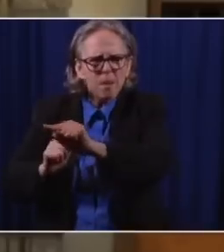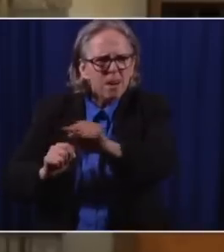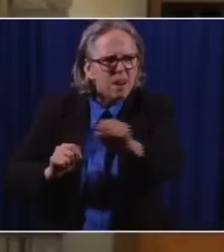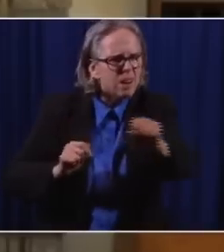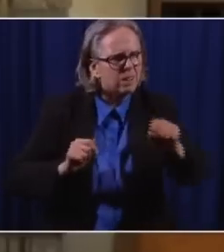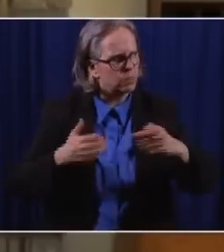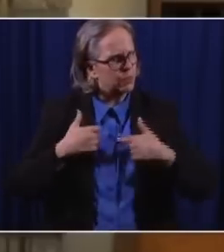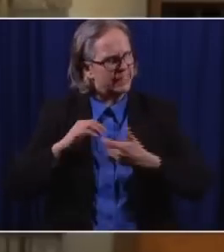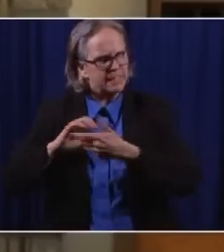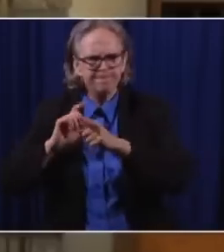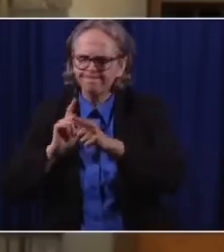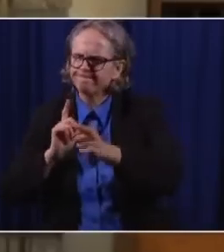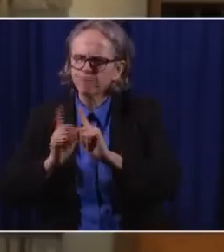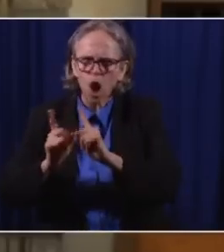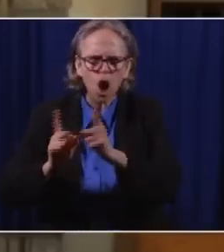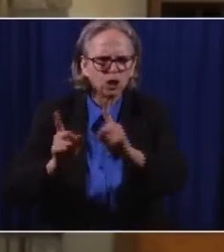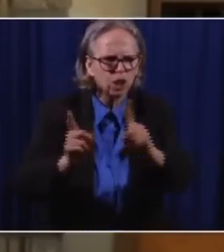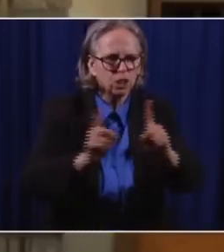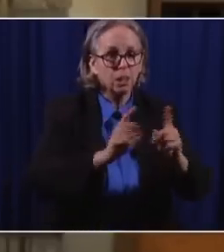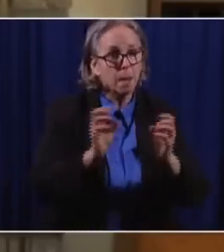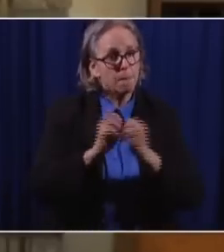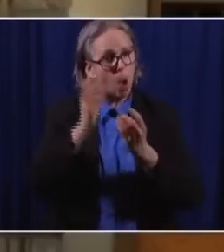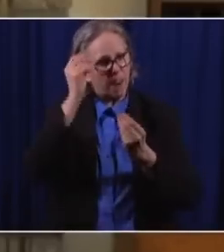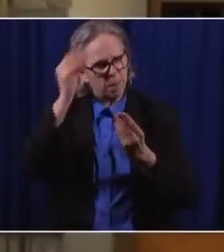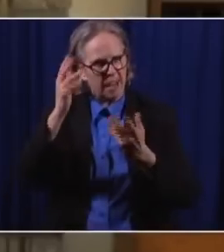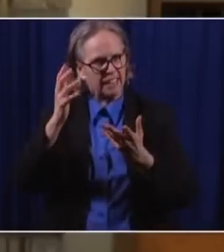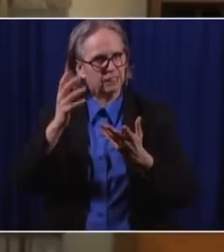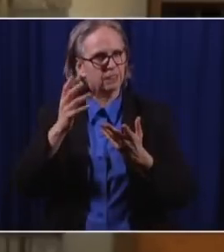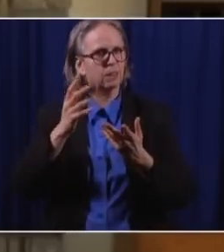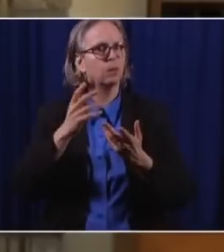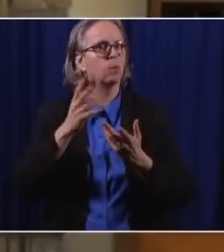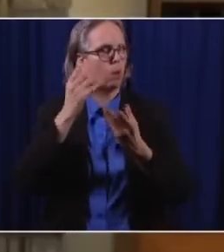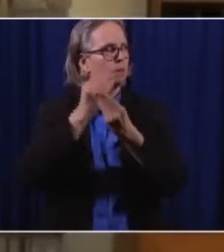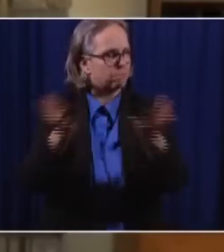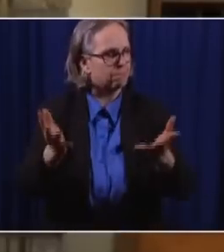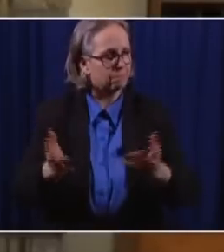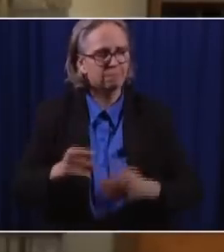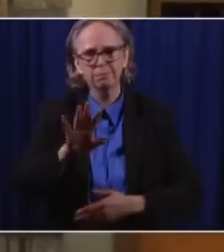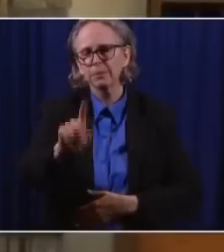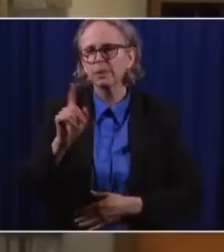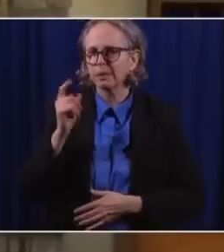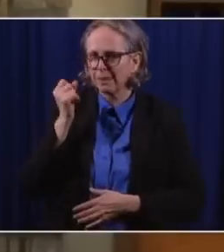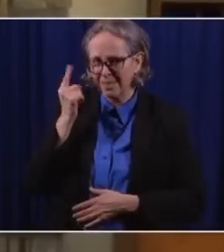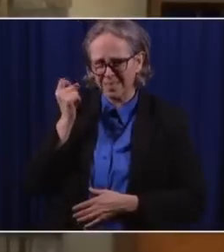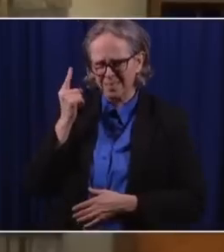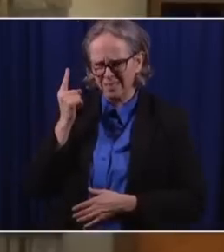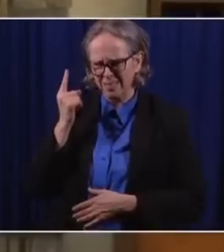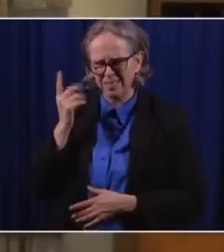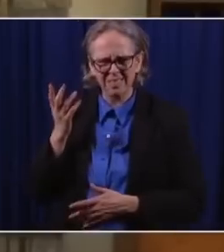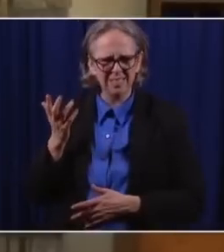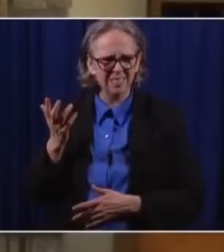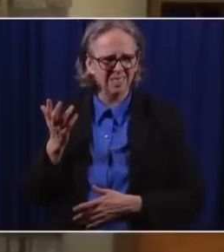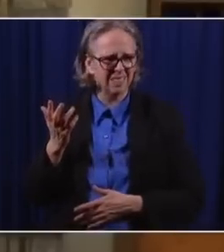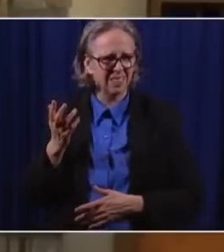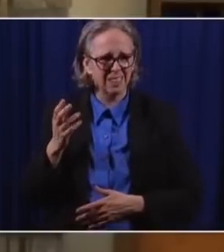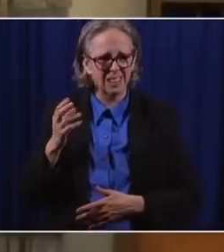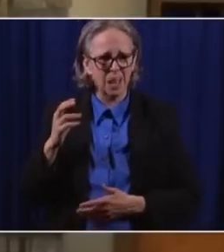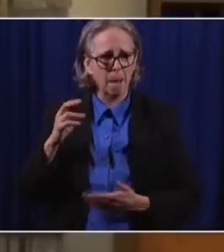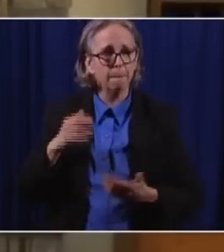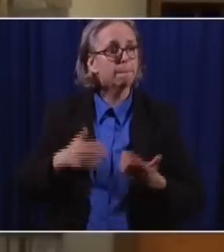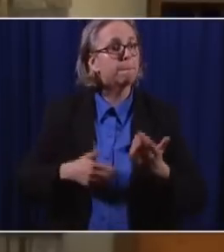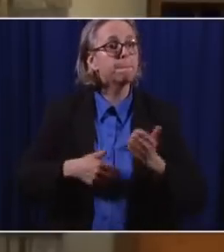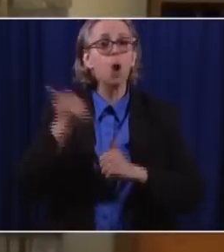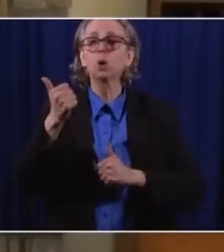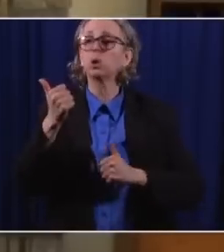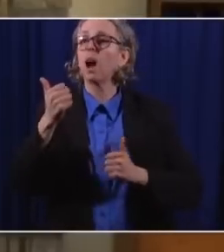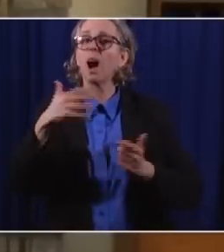more information coming. But when we talk about our most vulnerable, when we get the vaccine, doesn't help